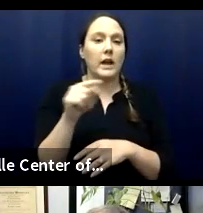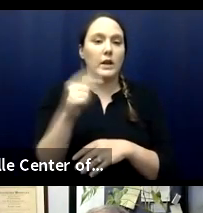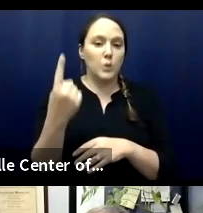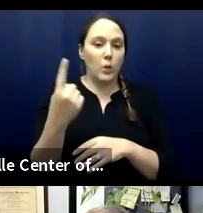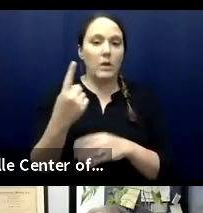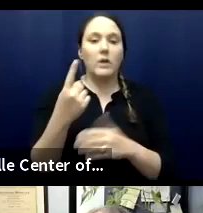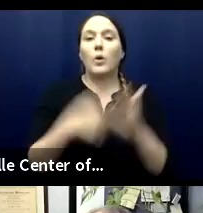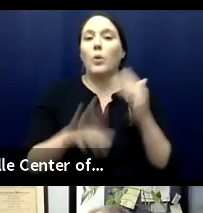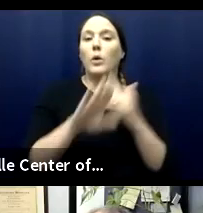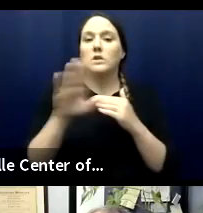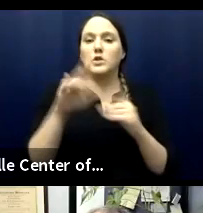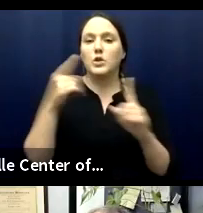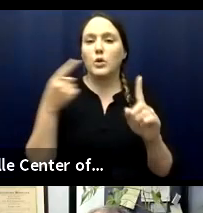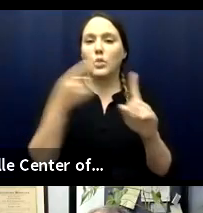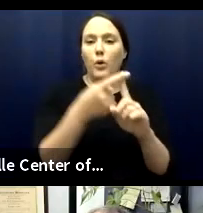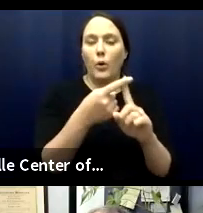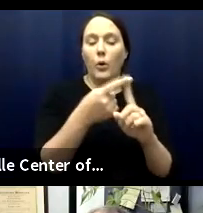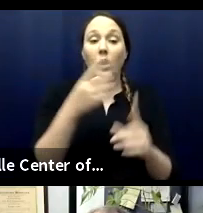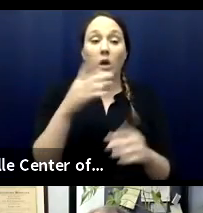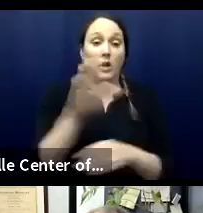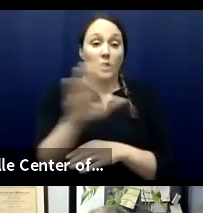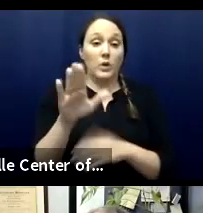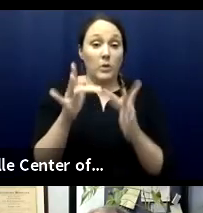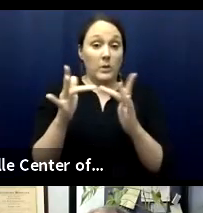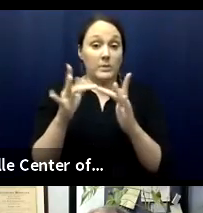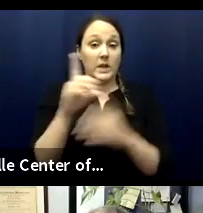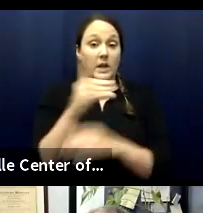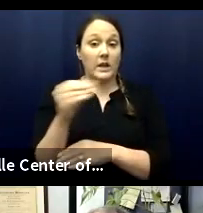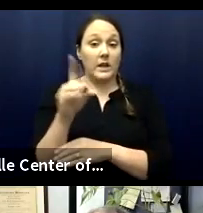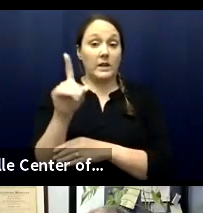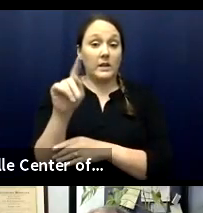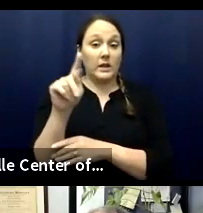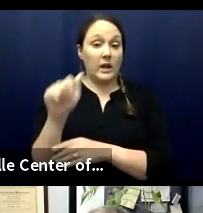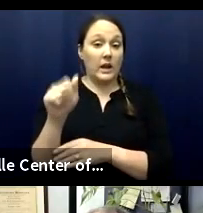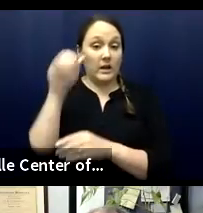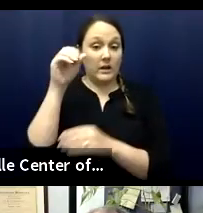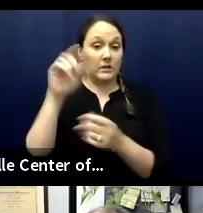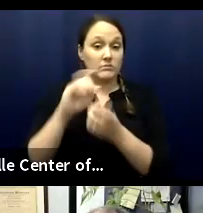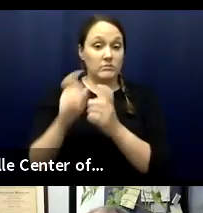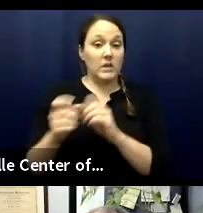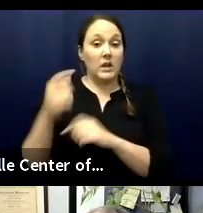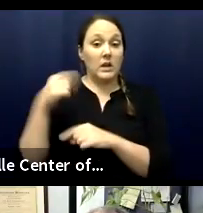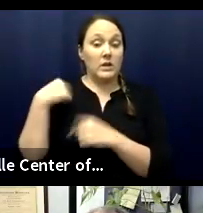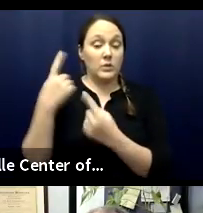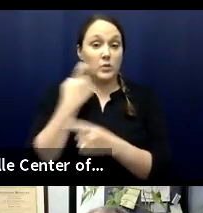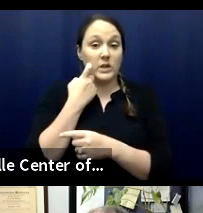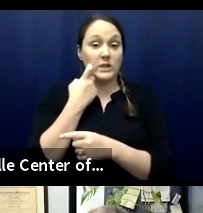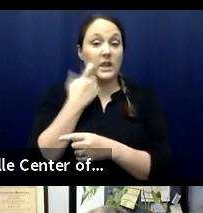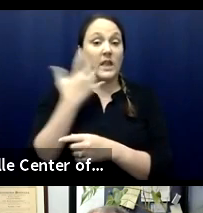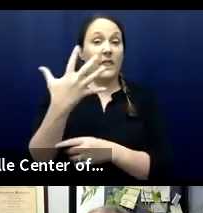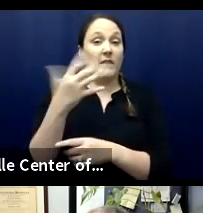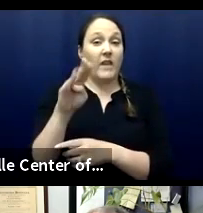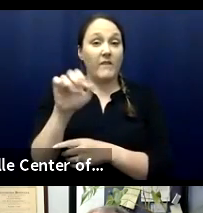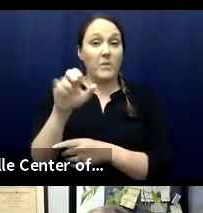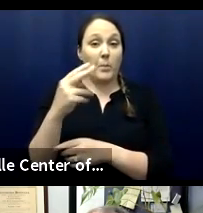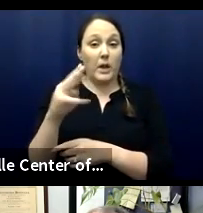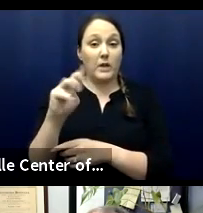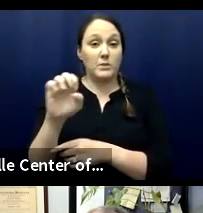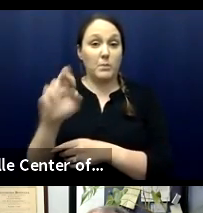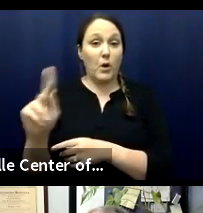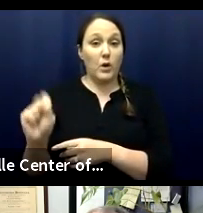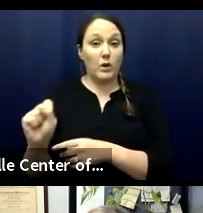is your end goal? According to your website and data updated as of 8/25, of the 5 benchmarks listed as criteria for